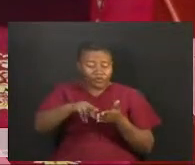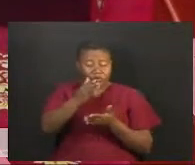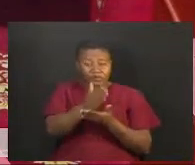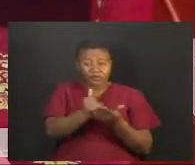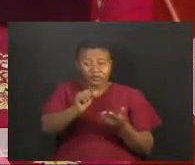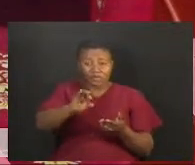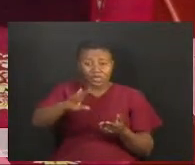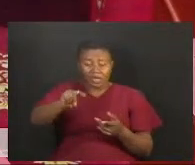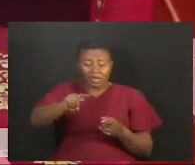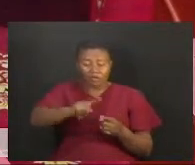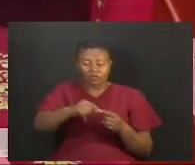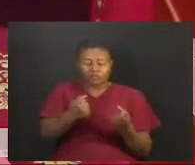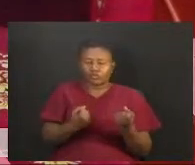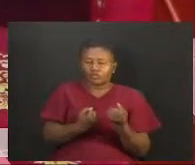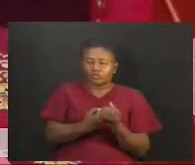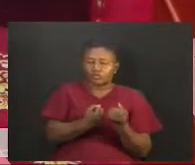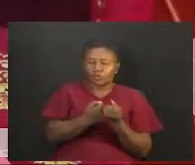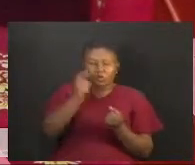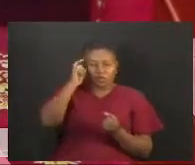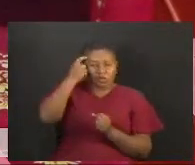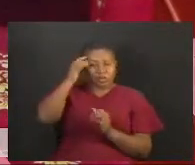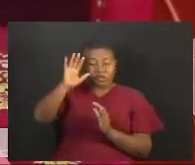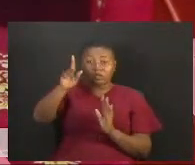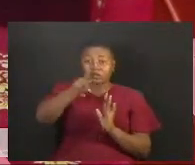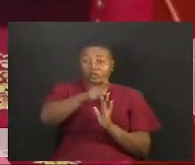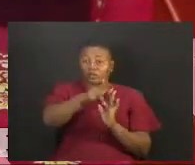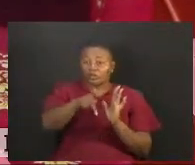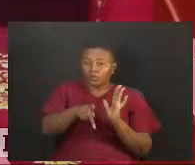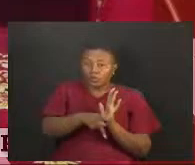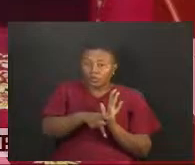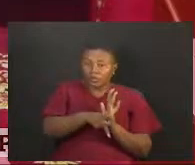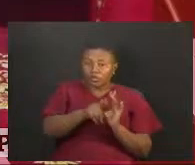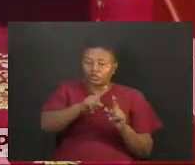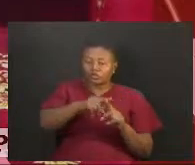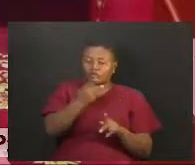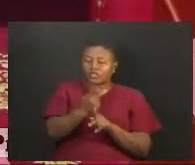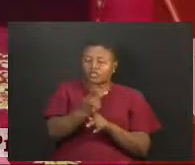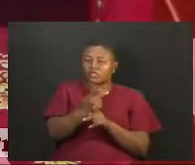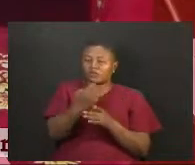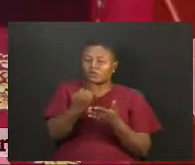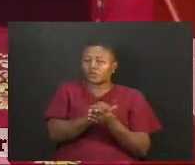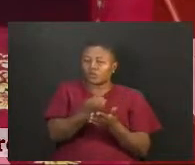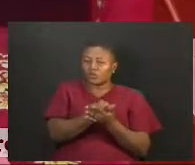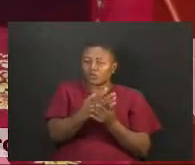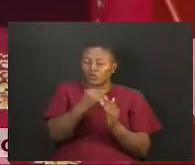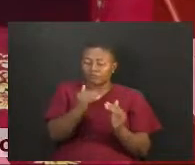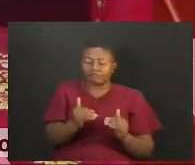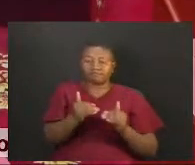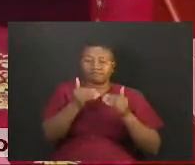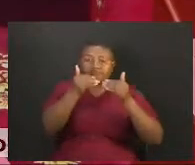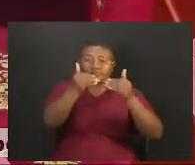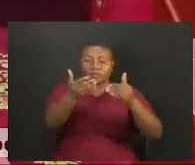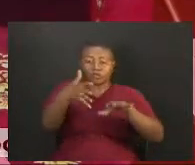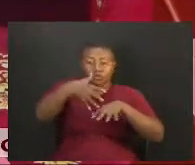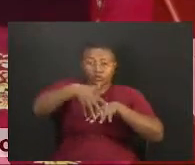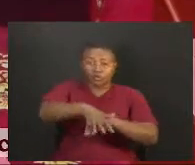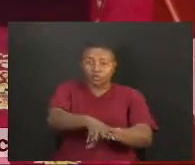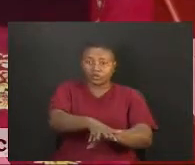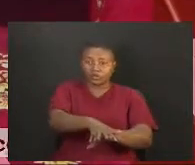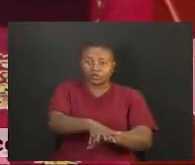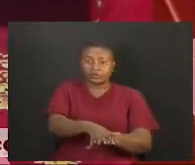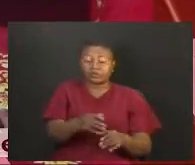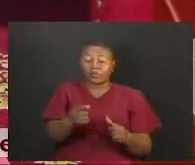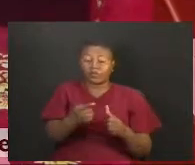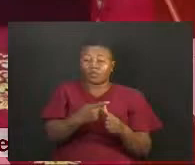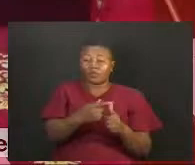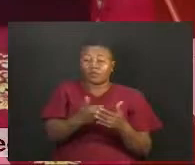to support the policies of government aimed at stabilizing the economy and promoting inclusive growth. The first will be an